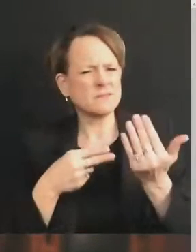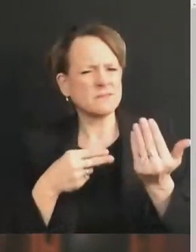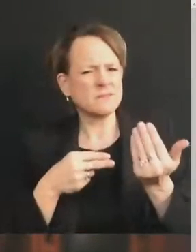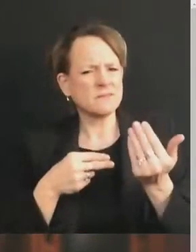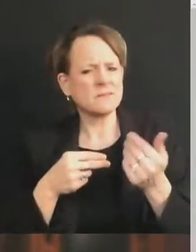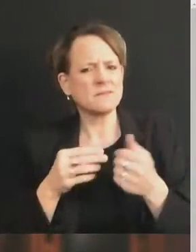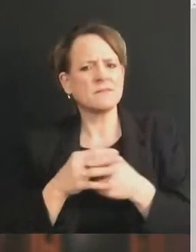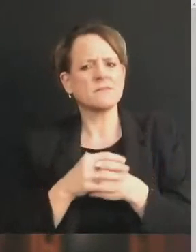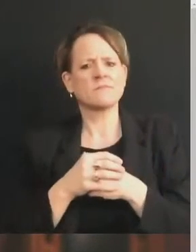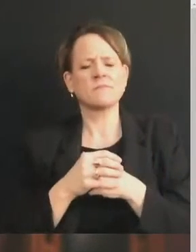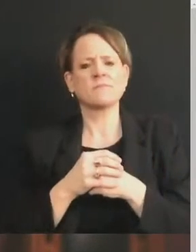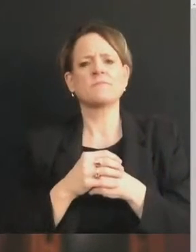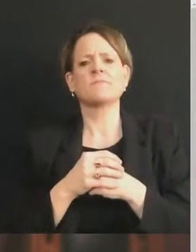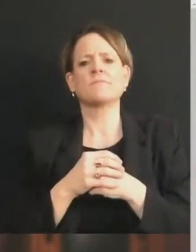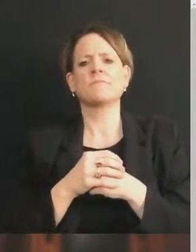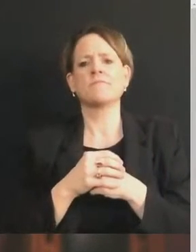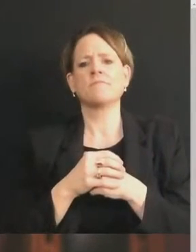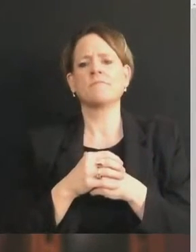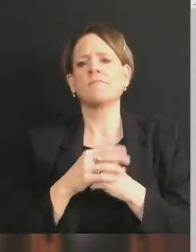Well, I think...